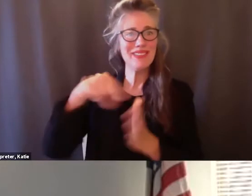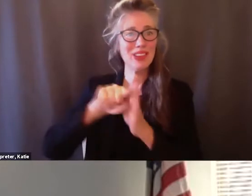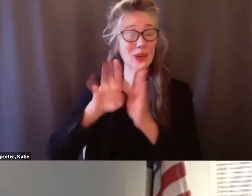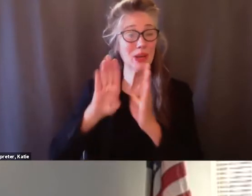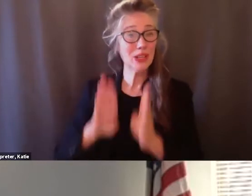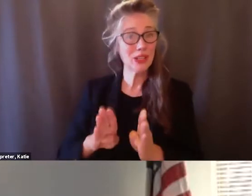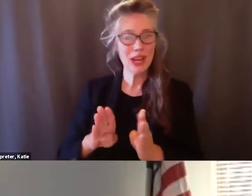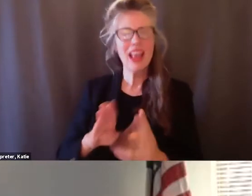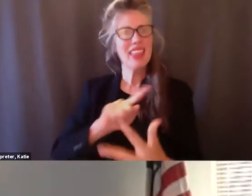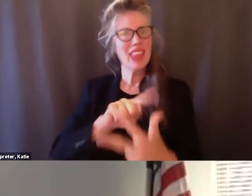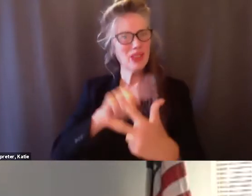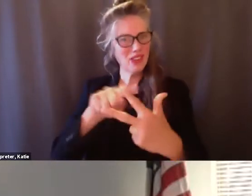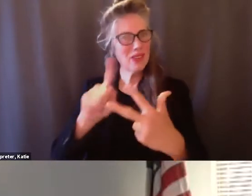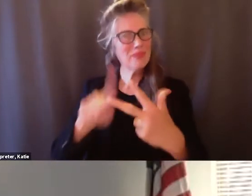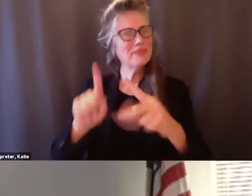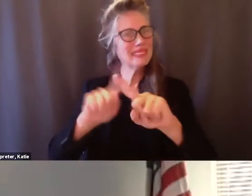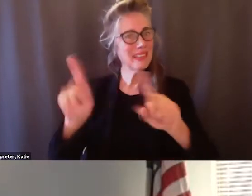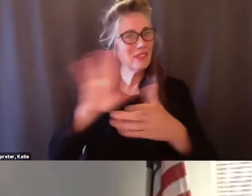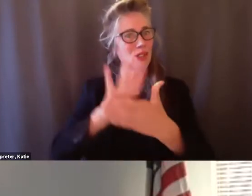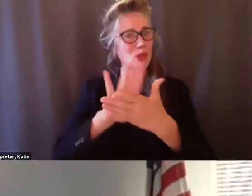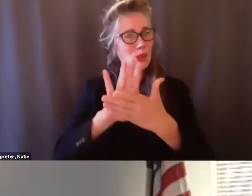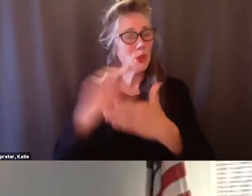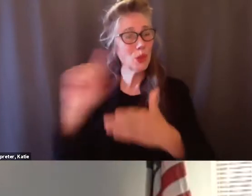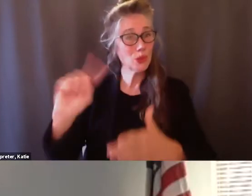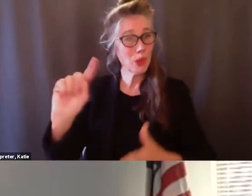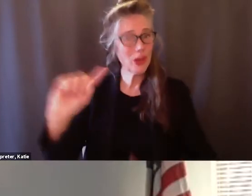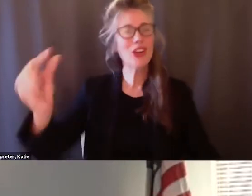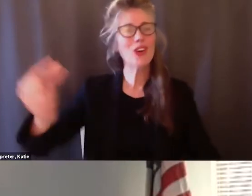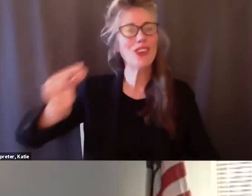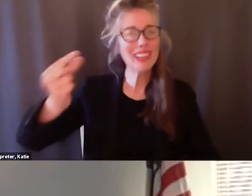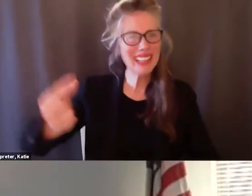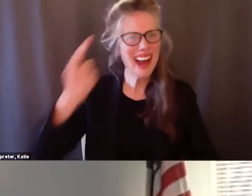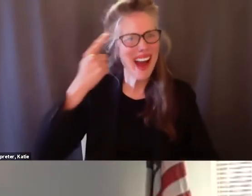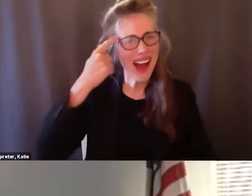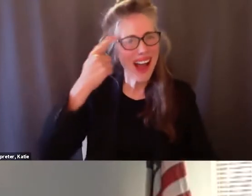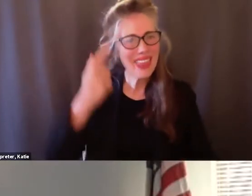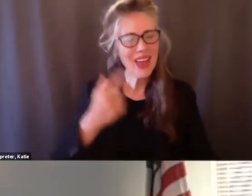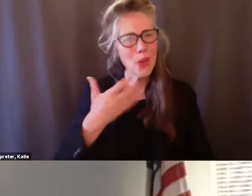from different schools in Goleta, which I found was so,